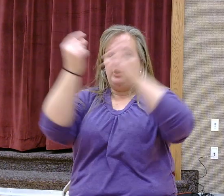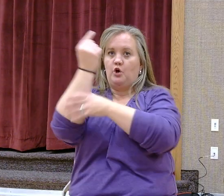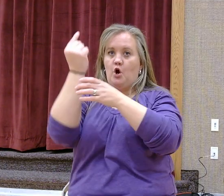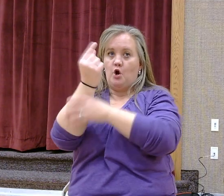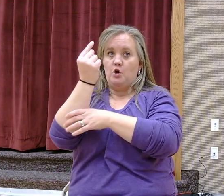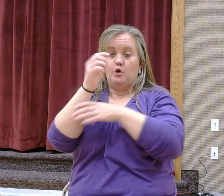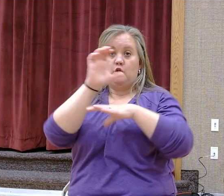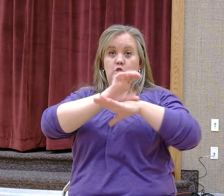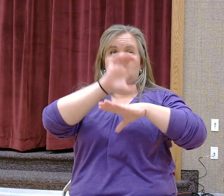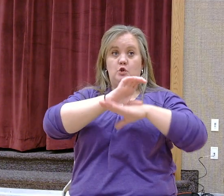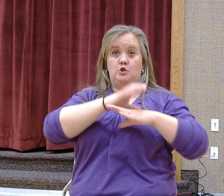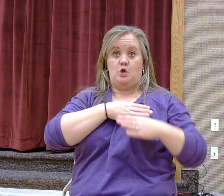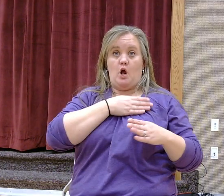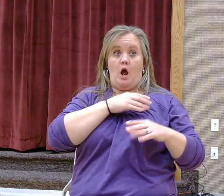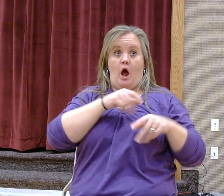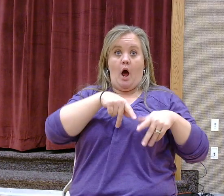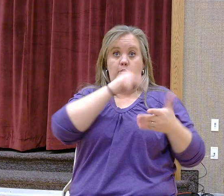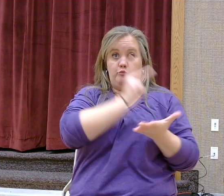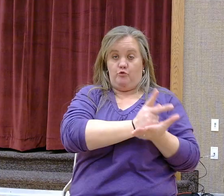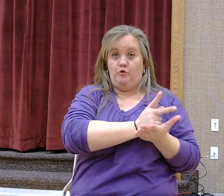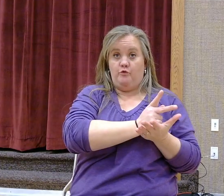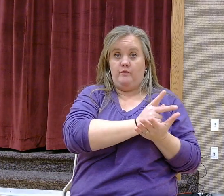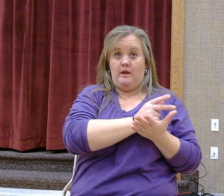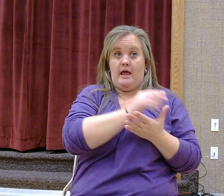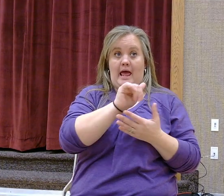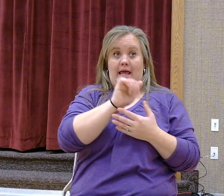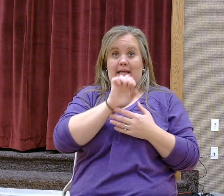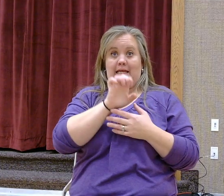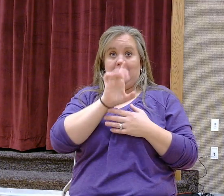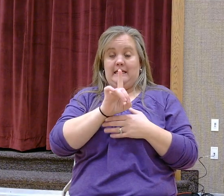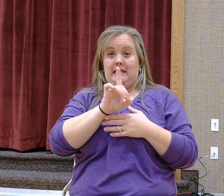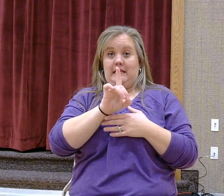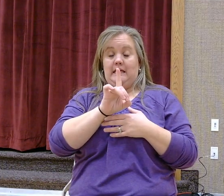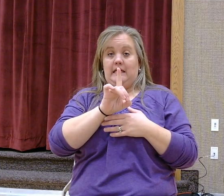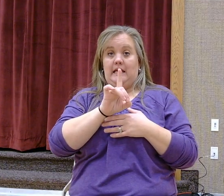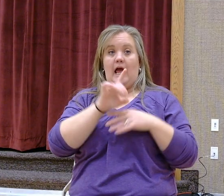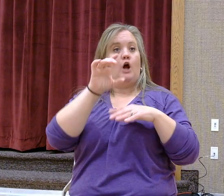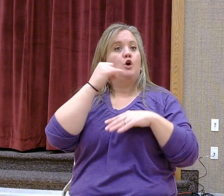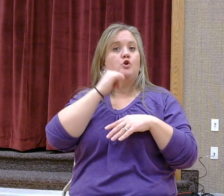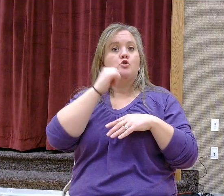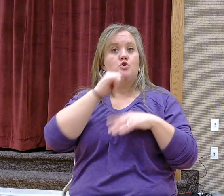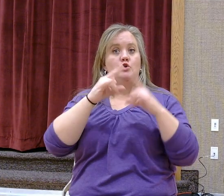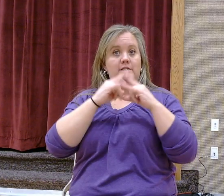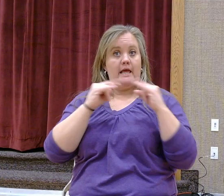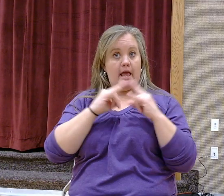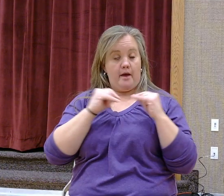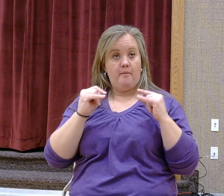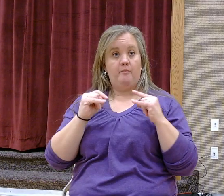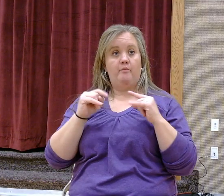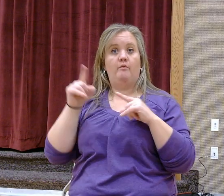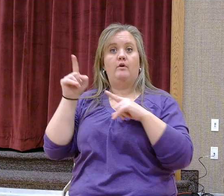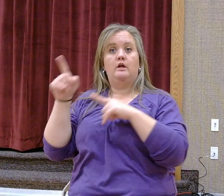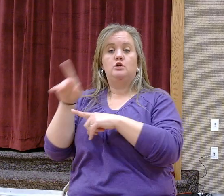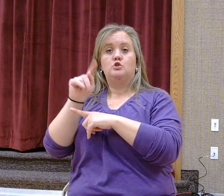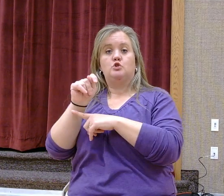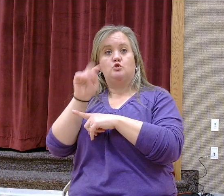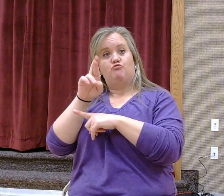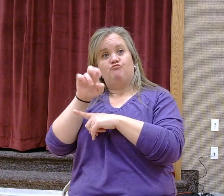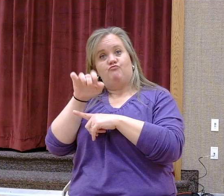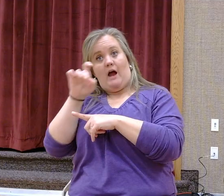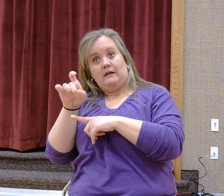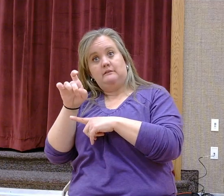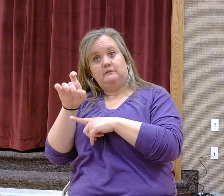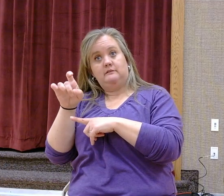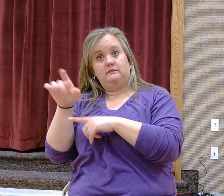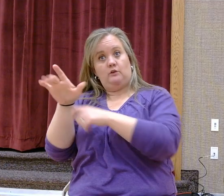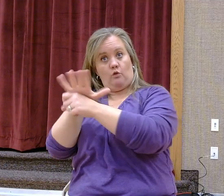put AEDs at girls' camp. Oh, nice. The church is going to put AEDs at girls' camp and the Trek site and all